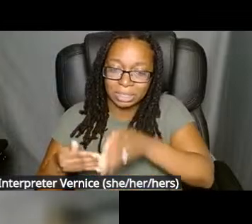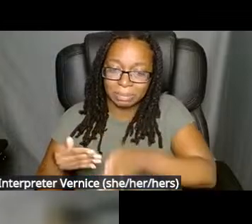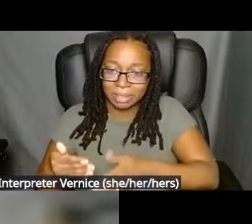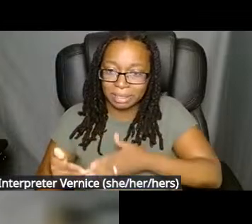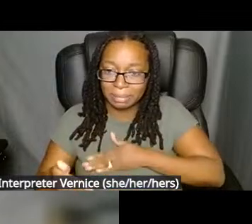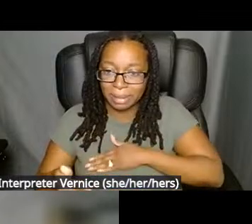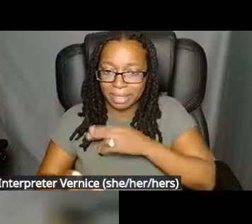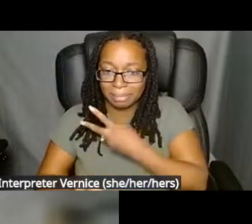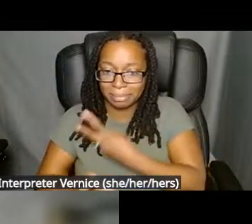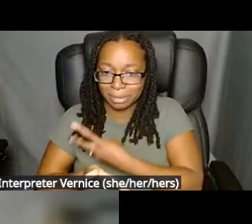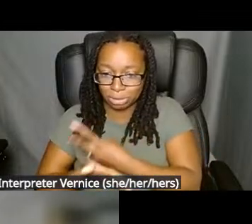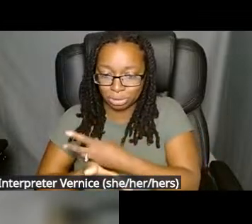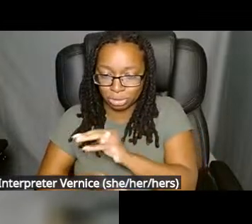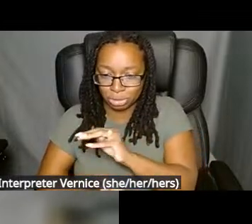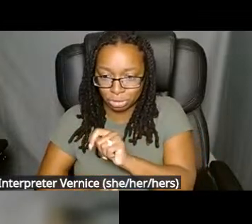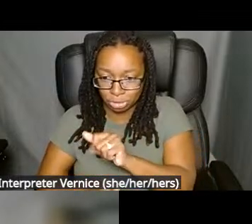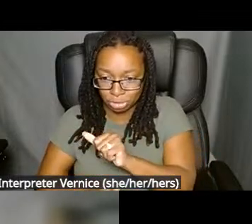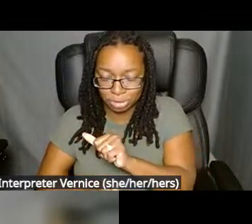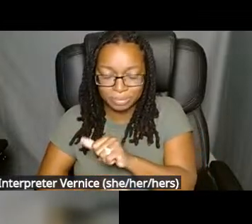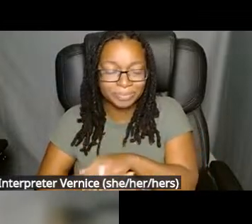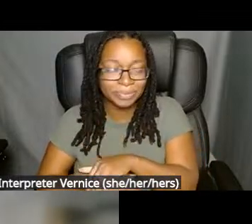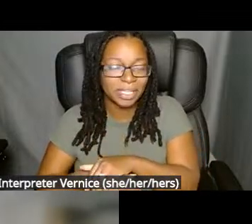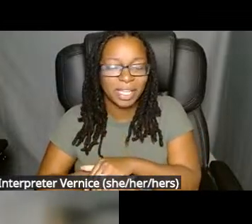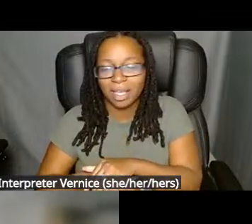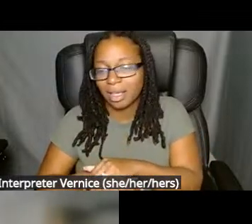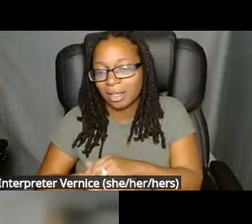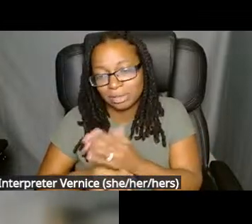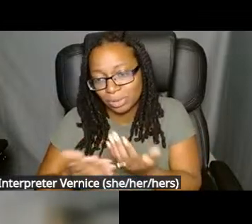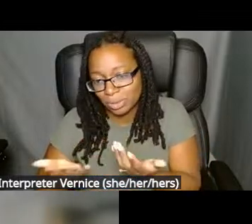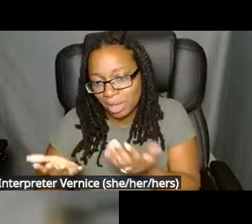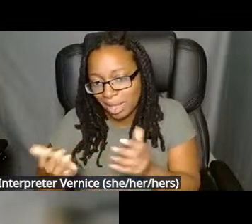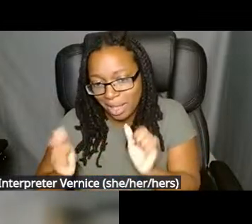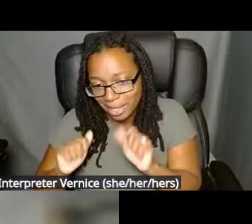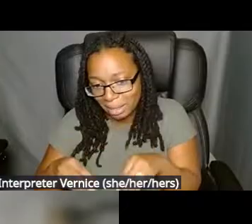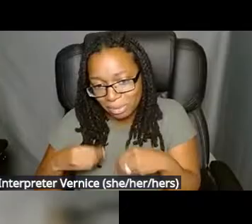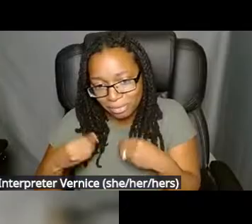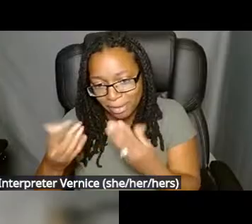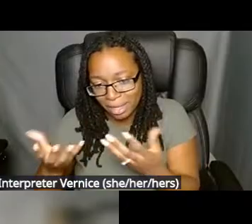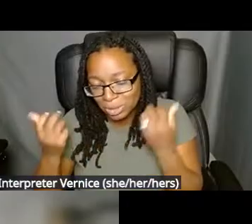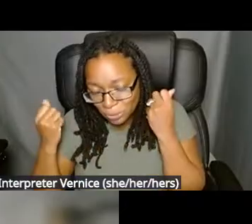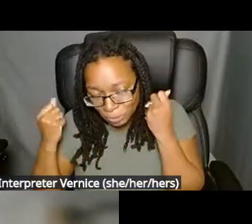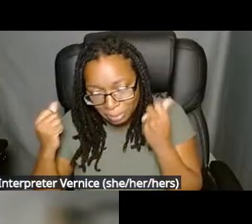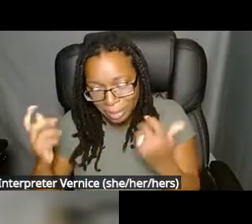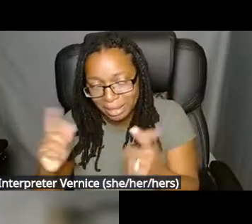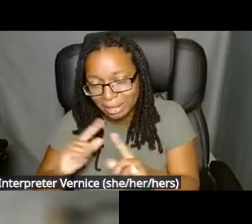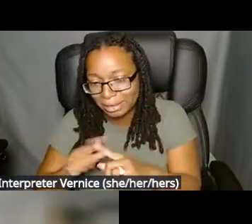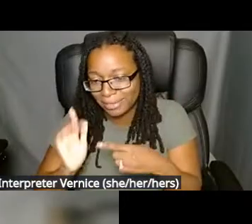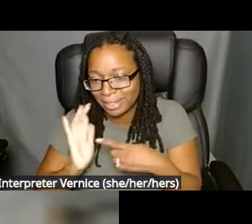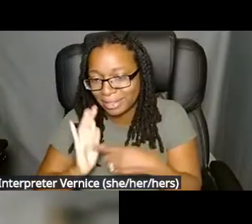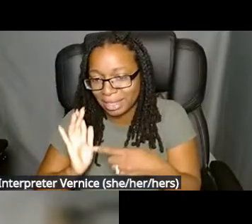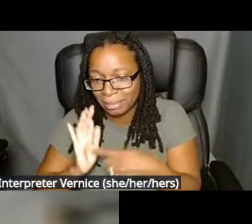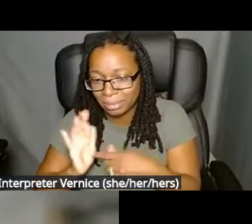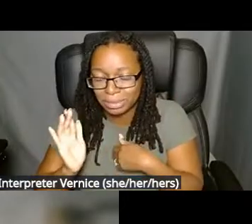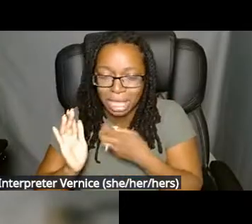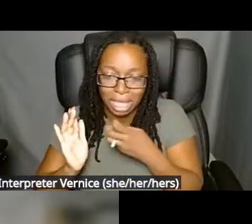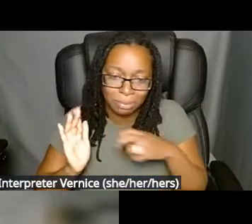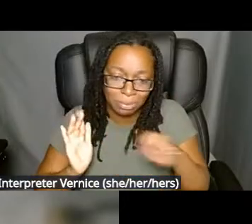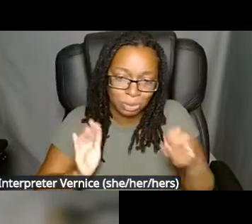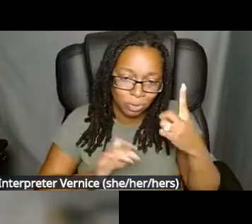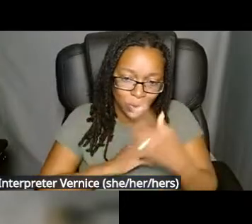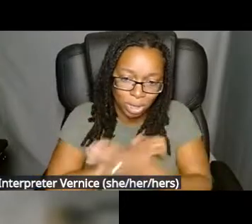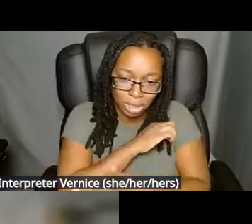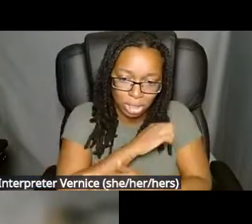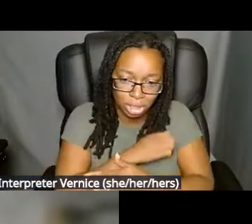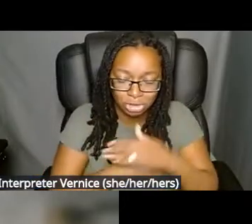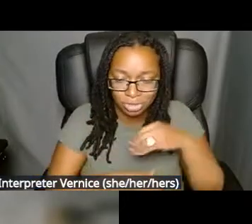you multiple examples where I just moved from one country in Europe to the other just because of an exchange program in summer